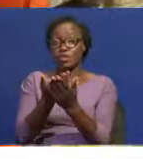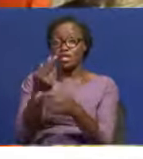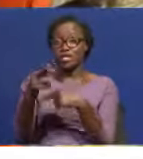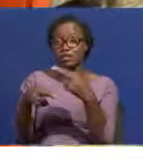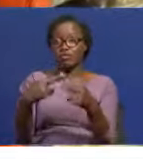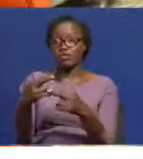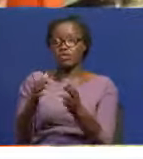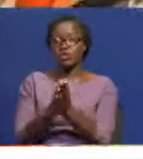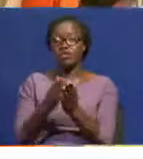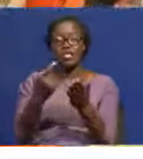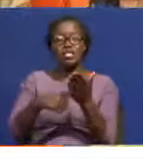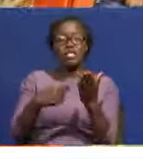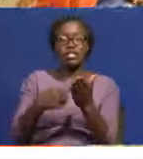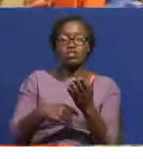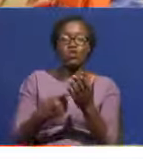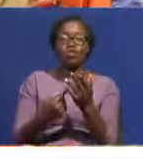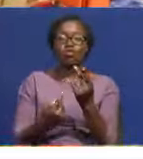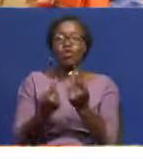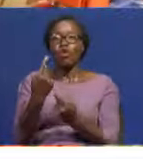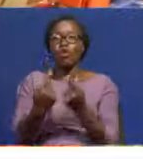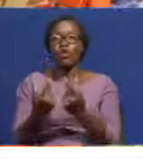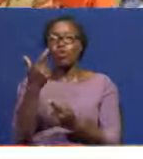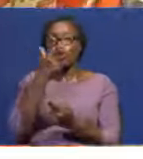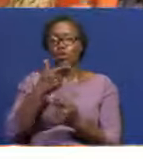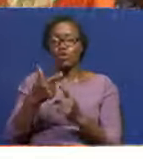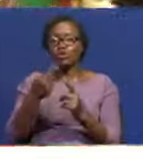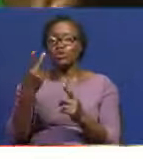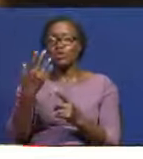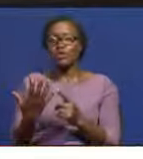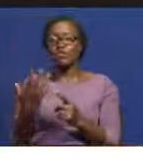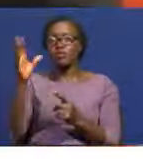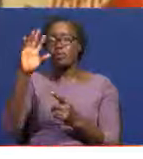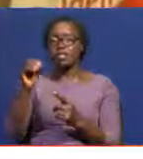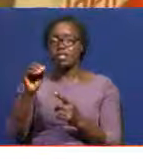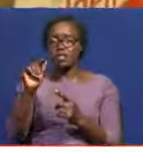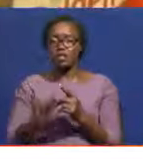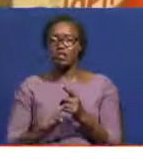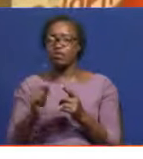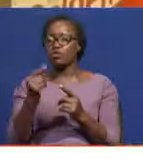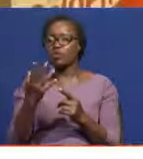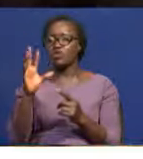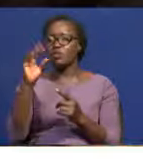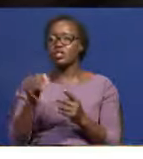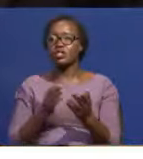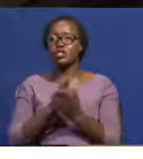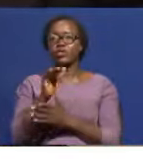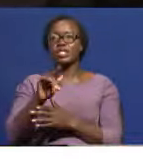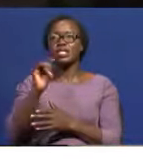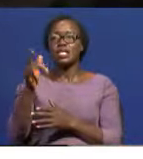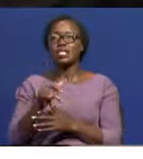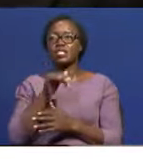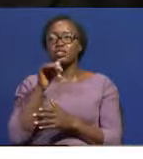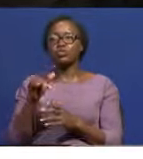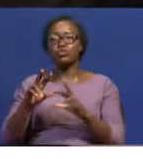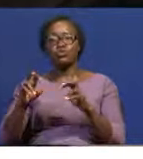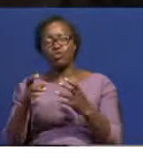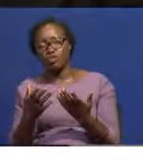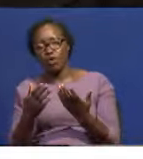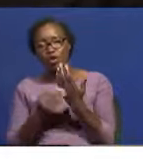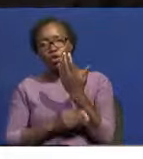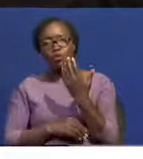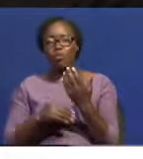of excise duty on vegetable oils from 25% to 5% to ensure Kenyans do not opt for unhealthy oils